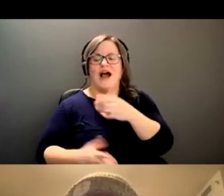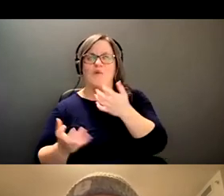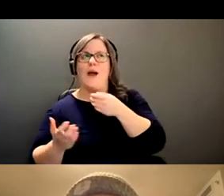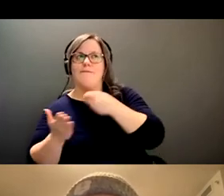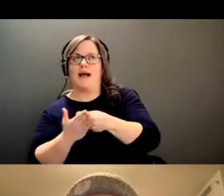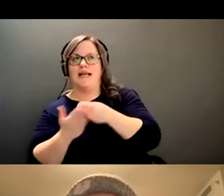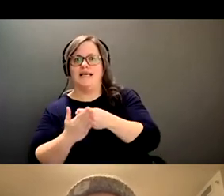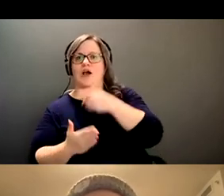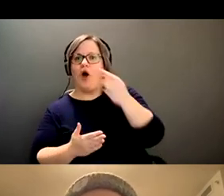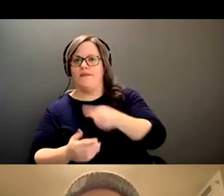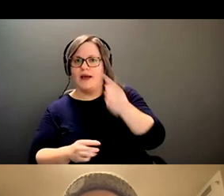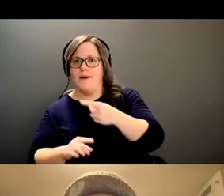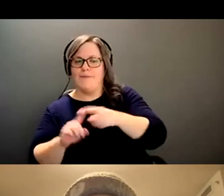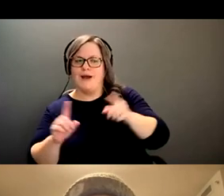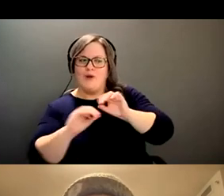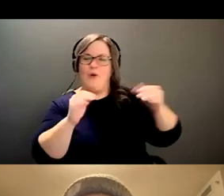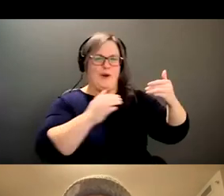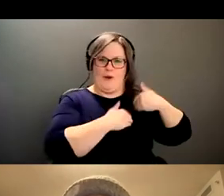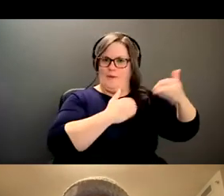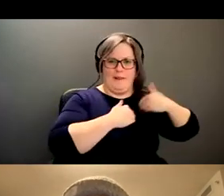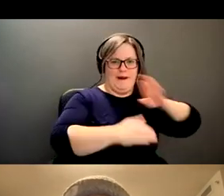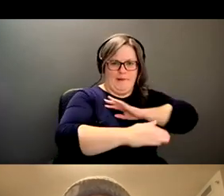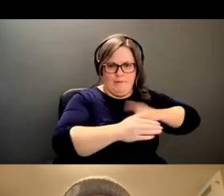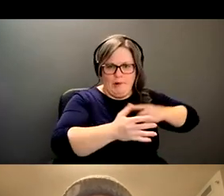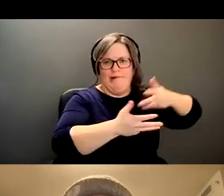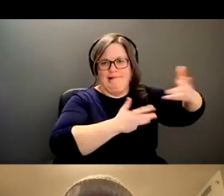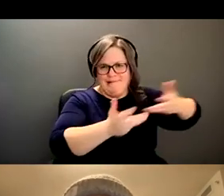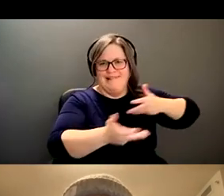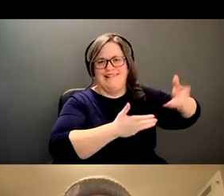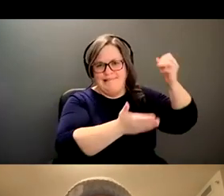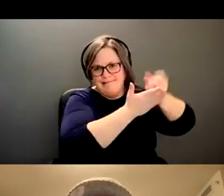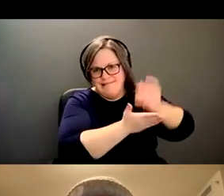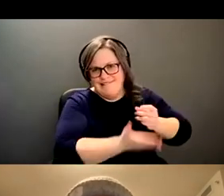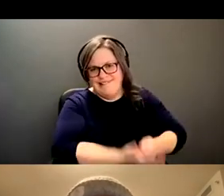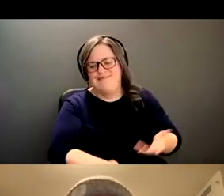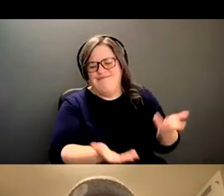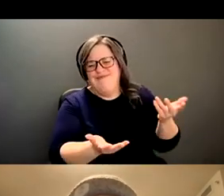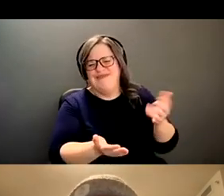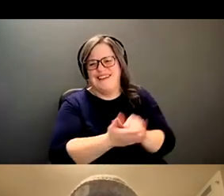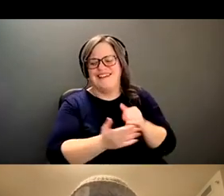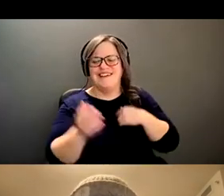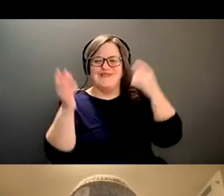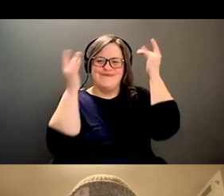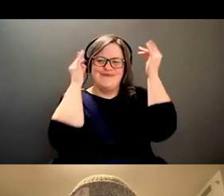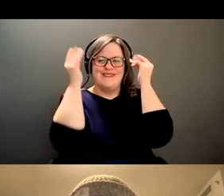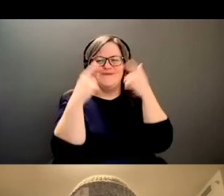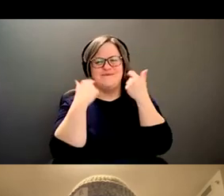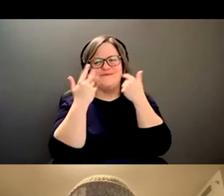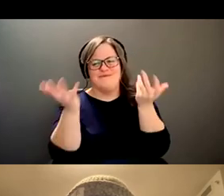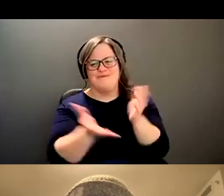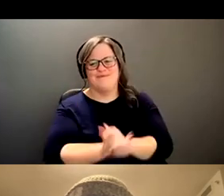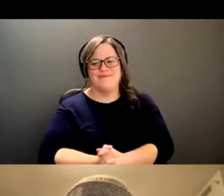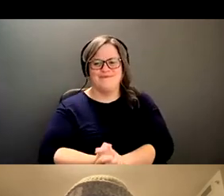and not have to be accountable to anyone about it. But yeah, that's kind of what I was thinking about.